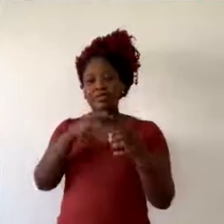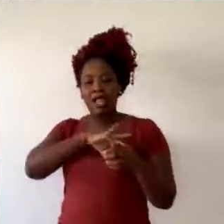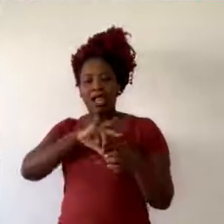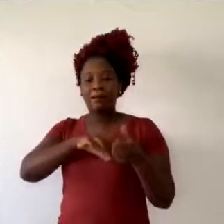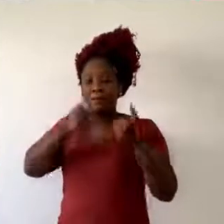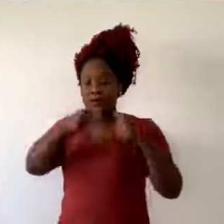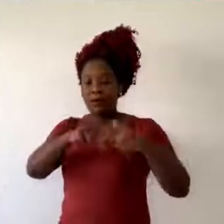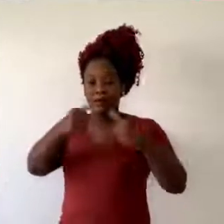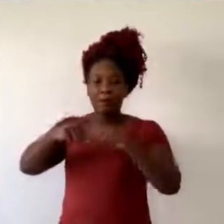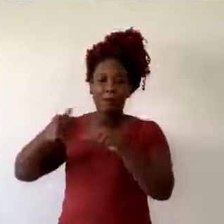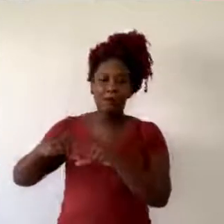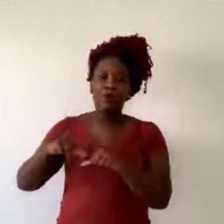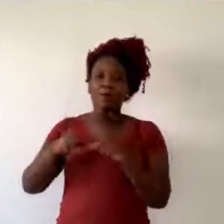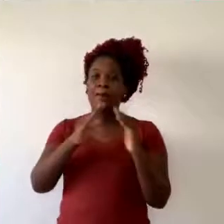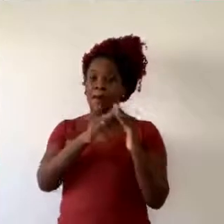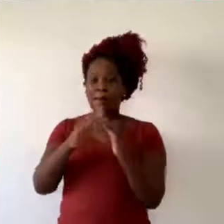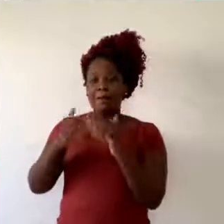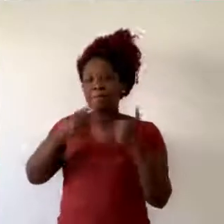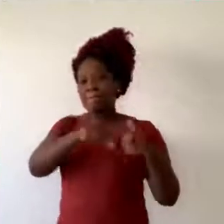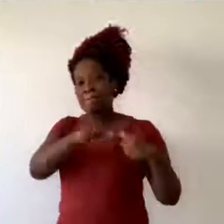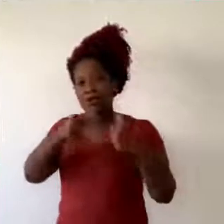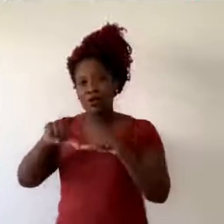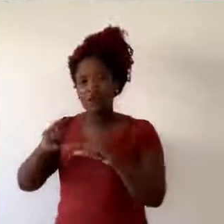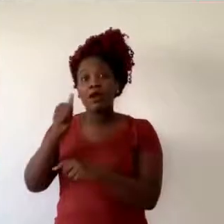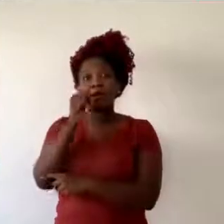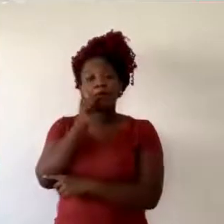salaries, all the issues, housing.